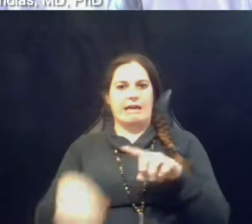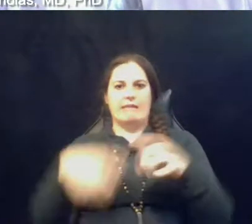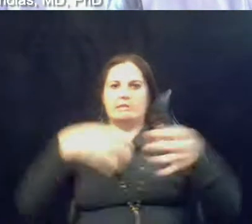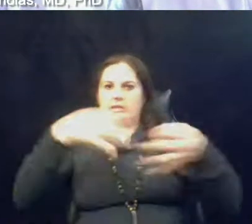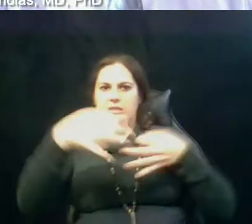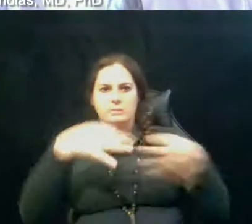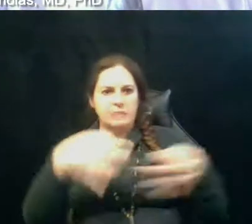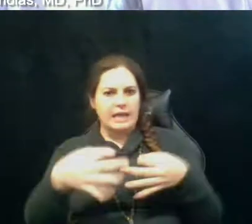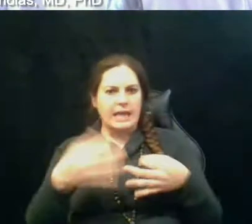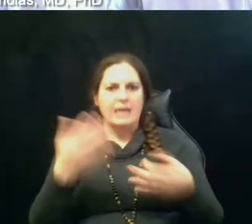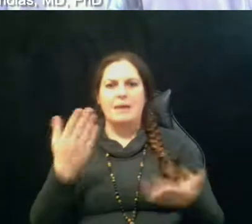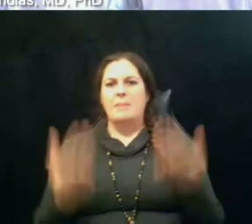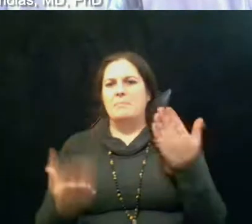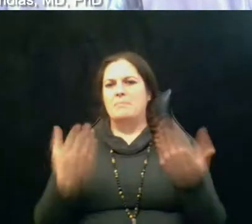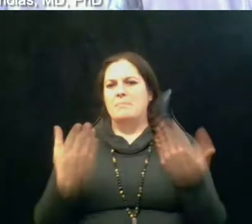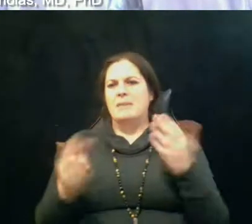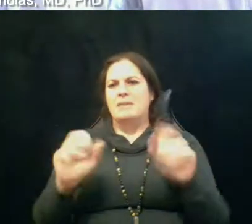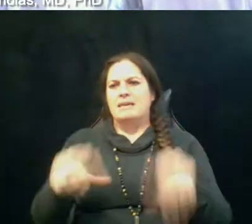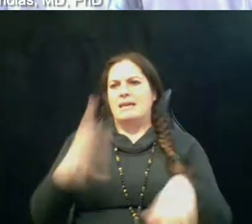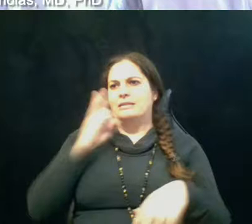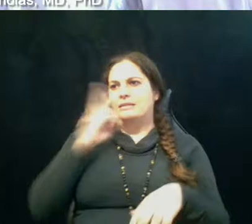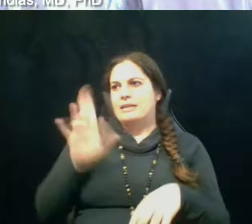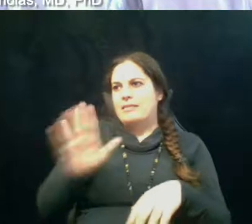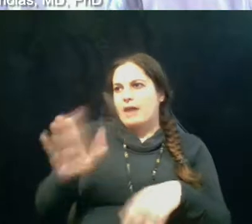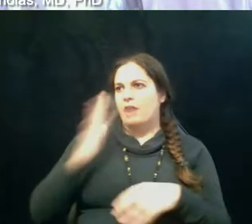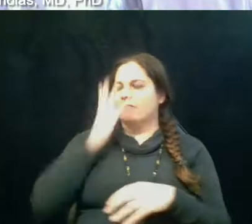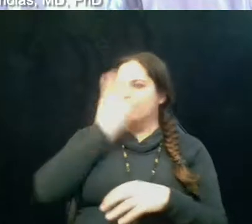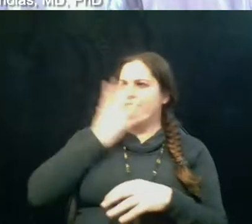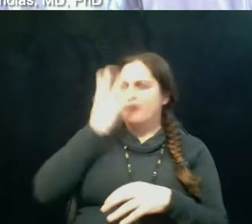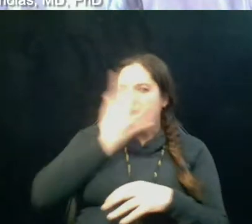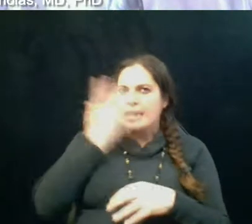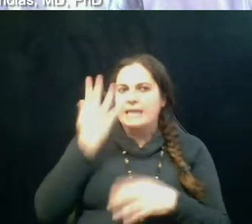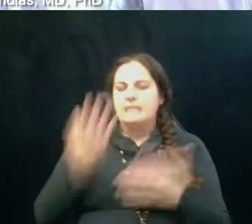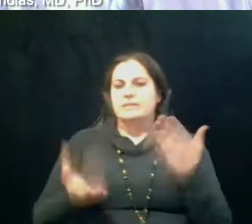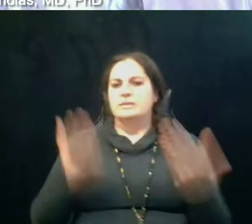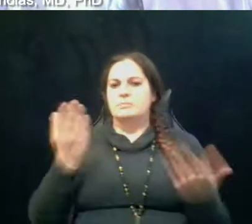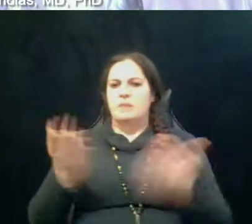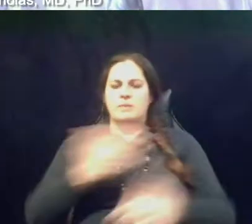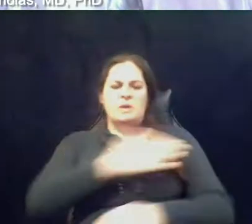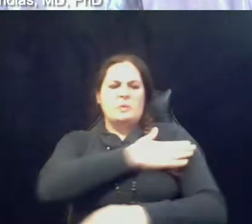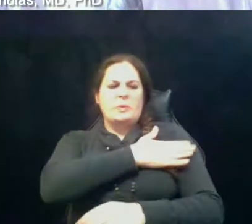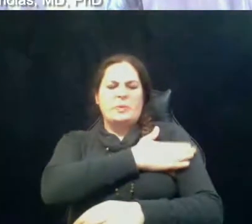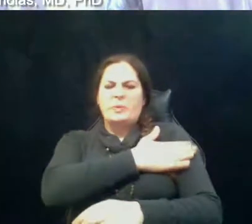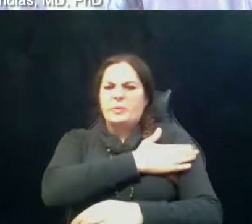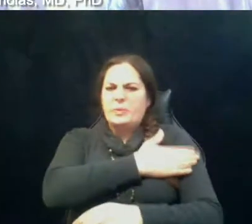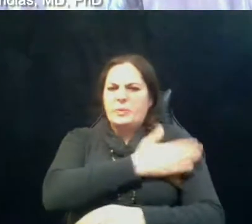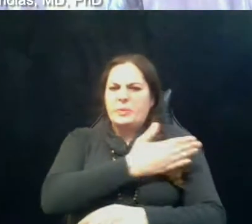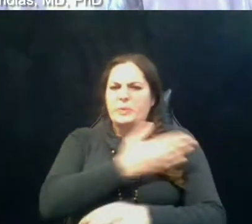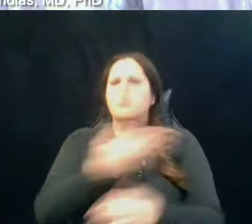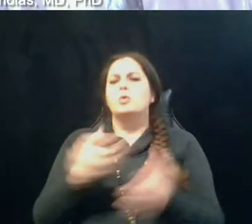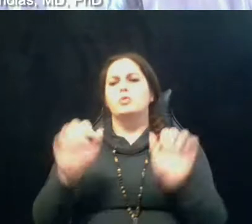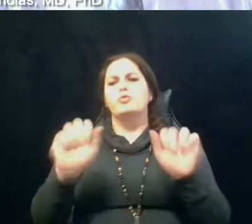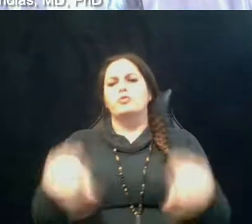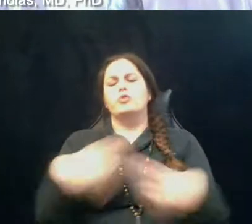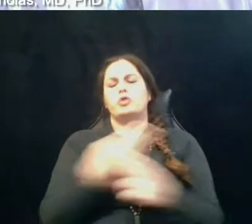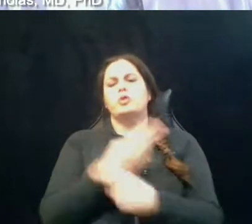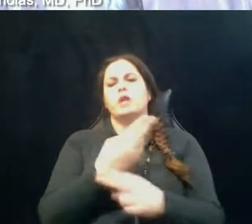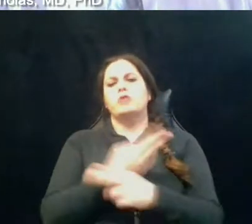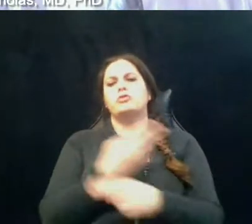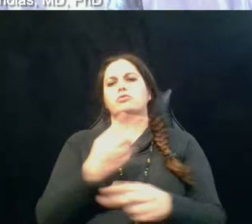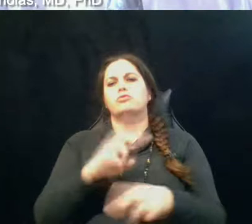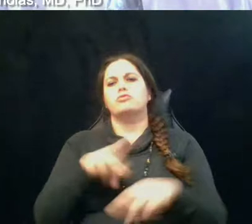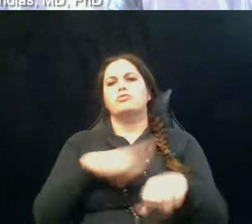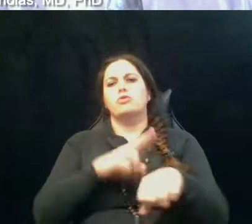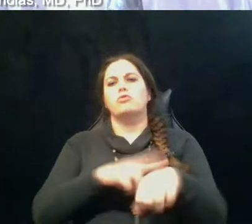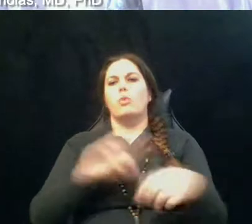and you can tell by their facial expressions, maybe they're a little tender, and you can use whatever pain reliever you normally would. The other thing that